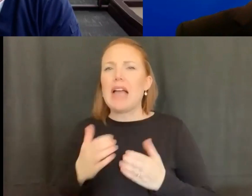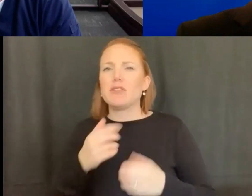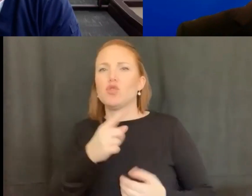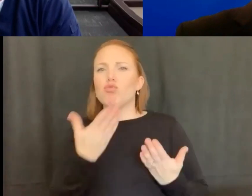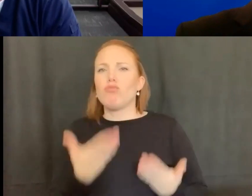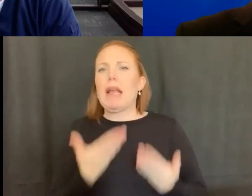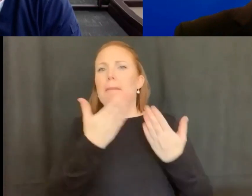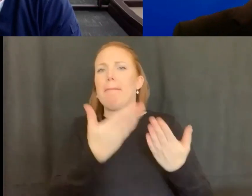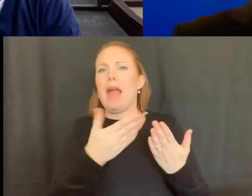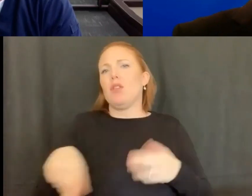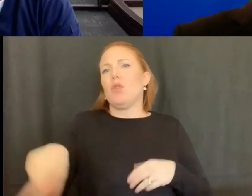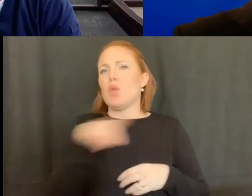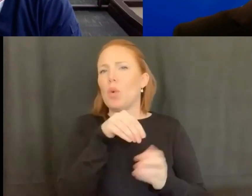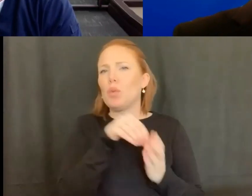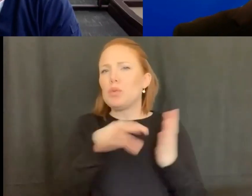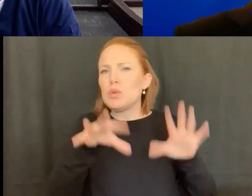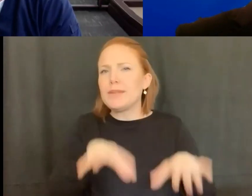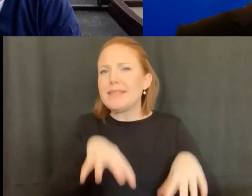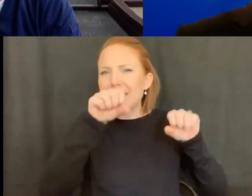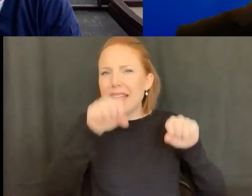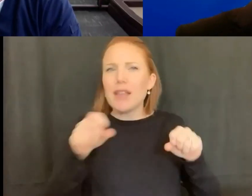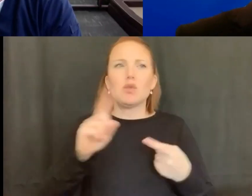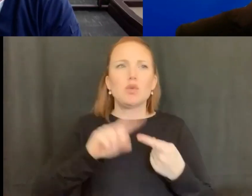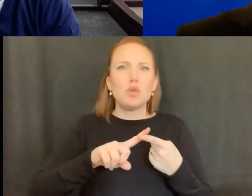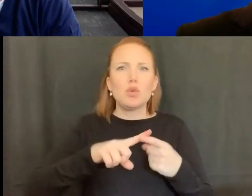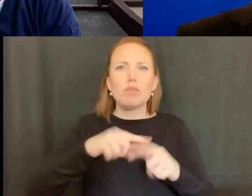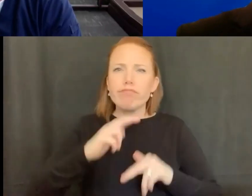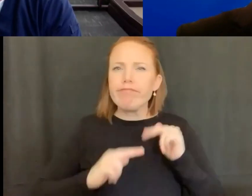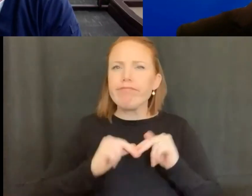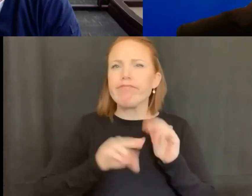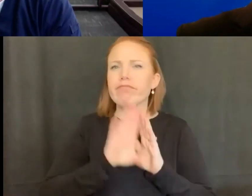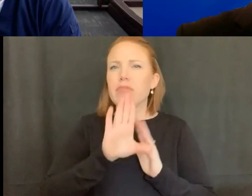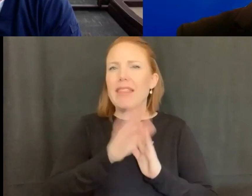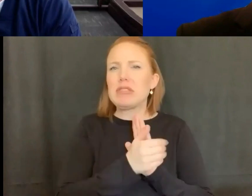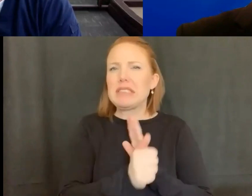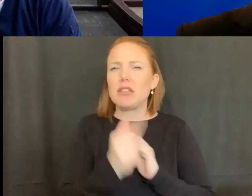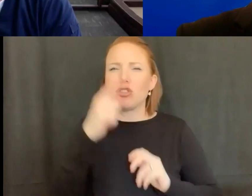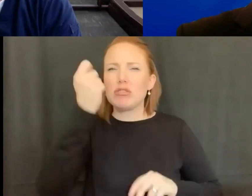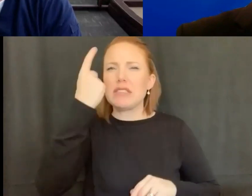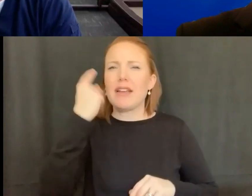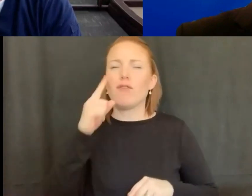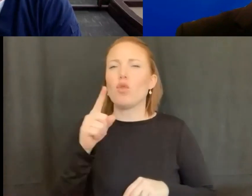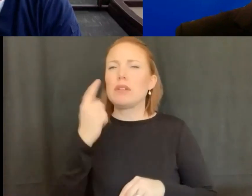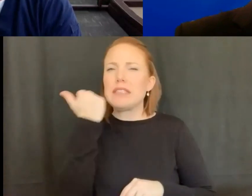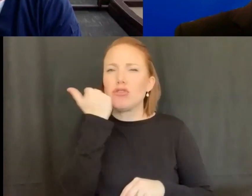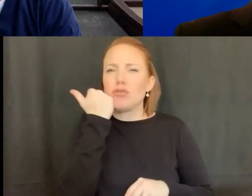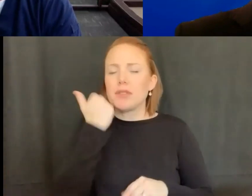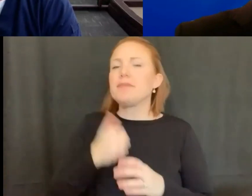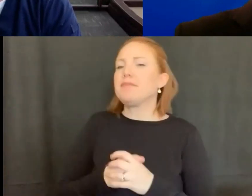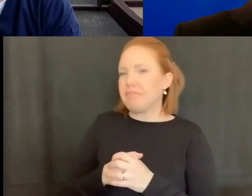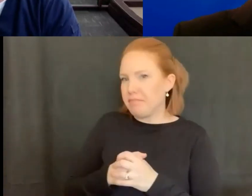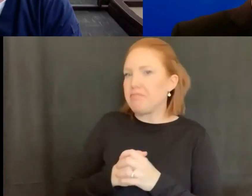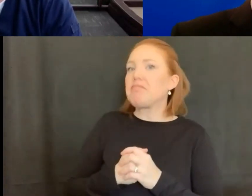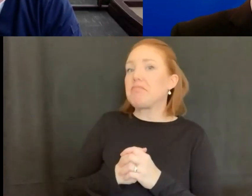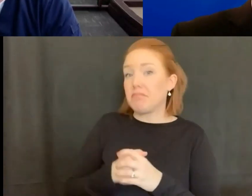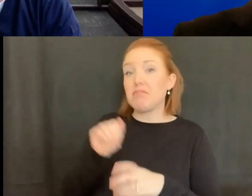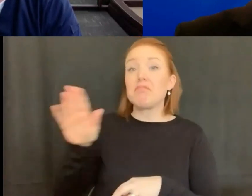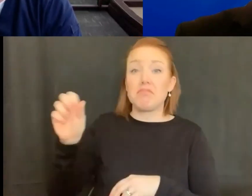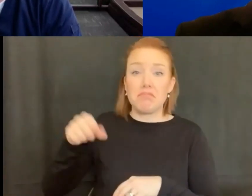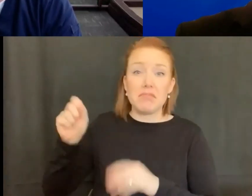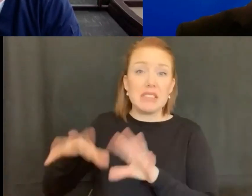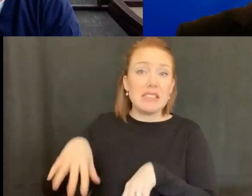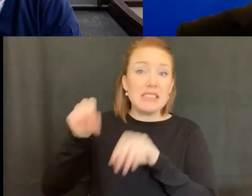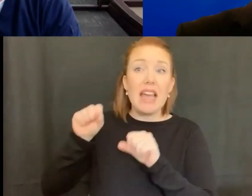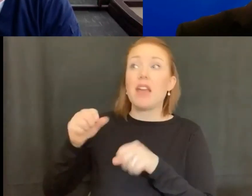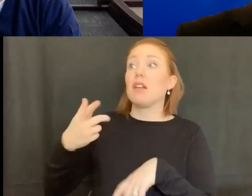they take to sort of build a foundation for the skills they'll need in dentistry? Great. A strong background in